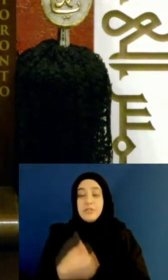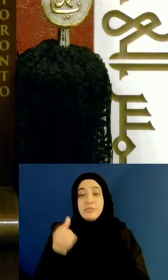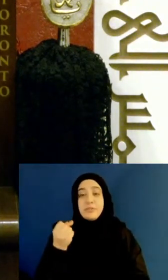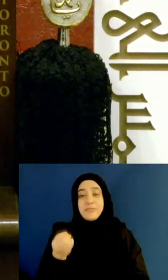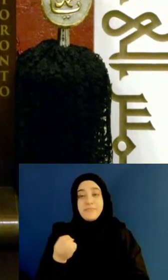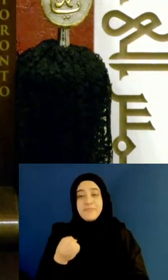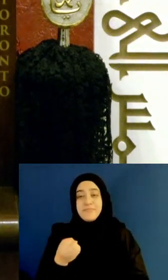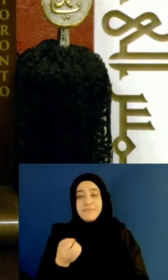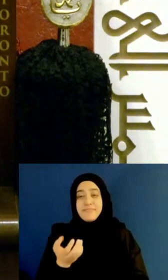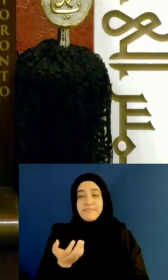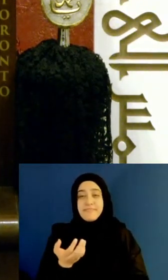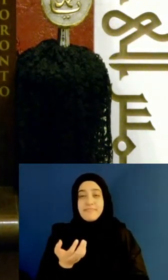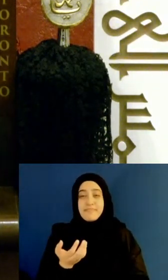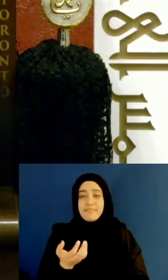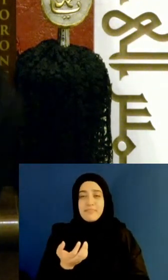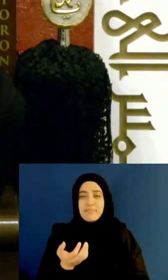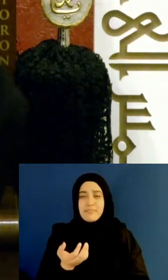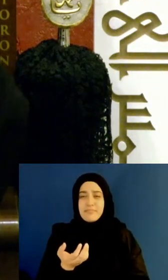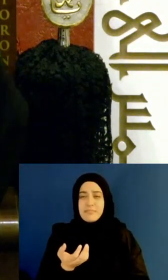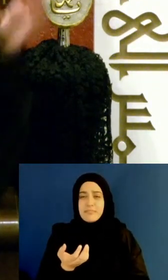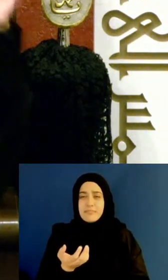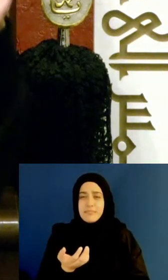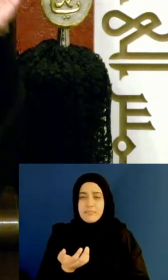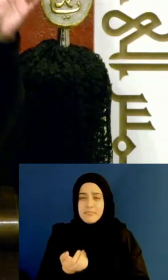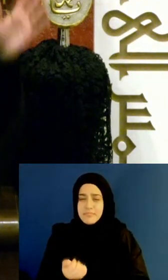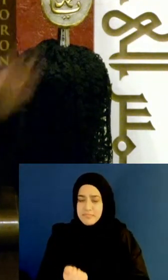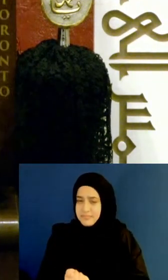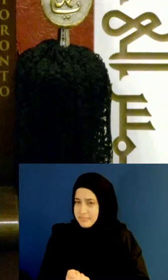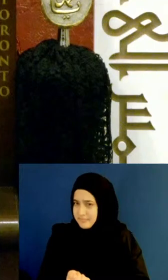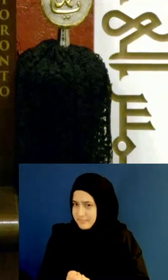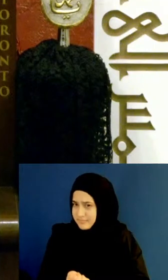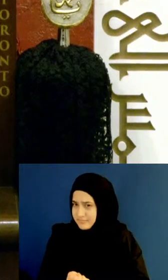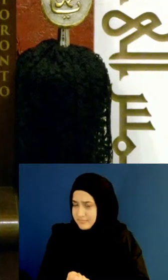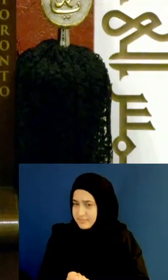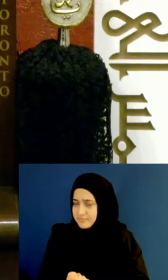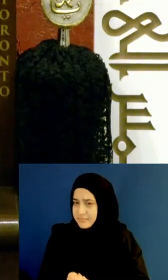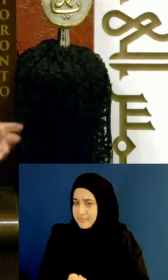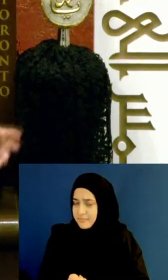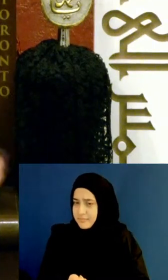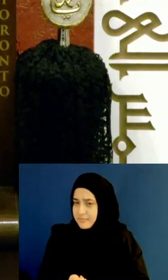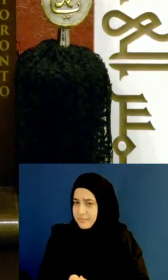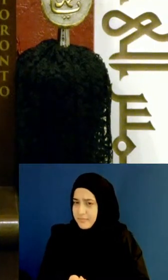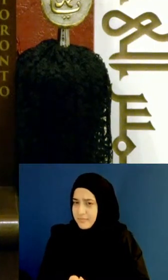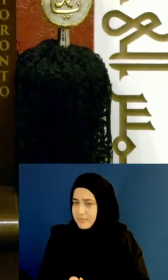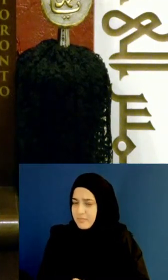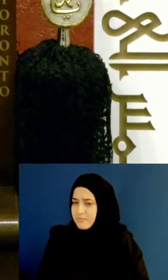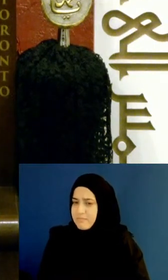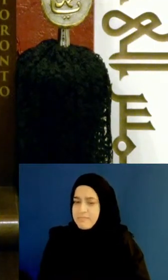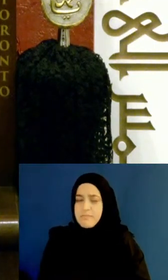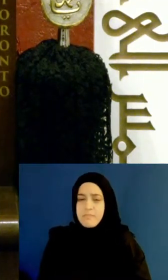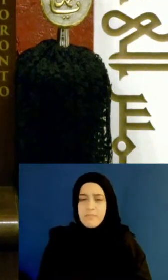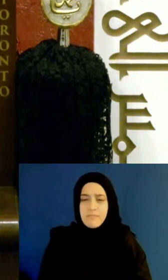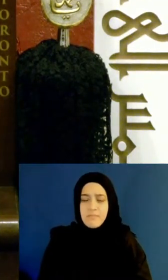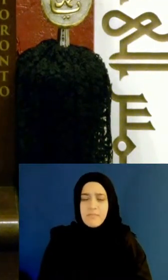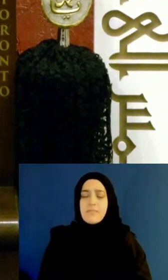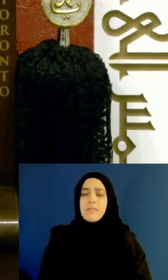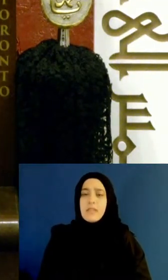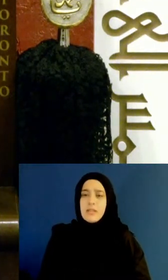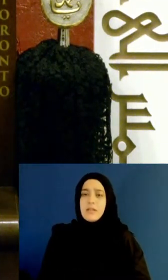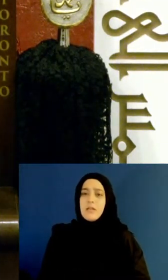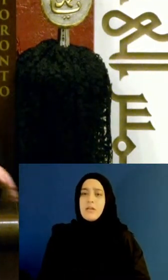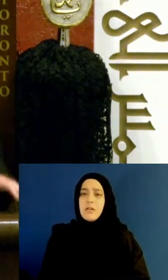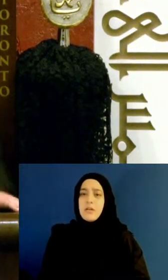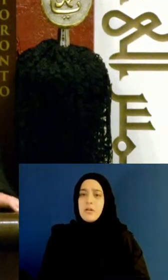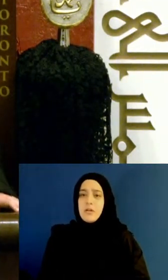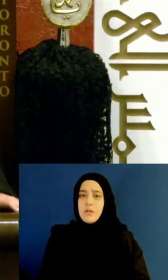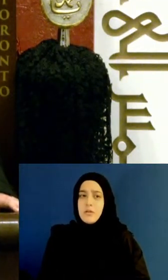not giving two thoughts to anything. He didn't feel intimidated that, oh, I should move.